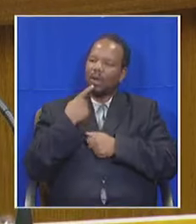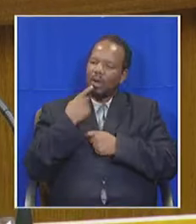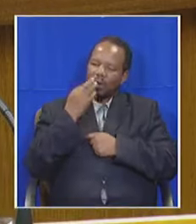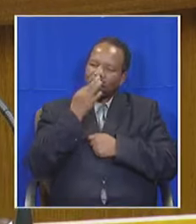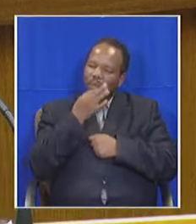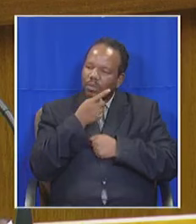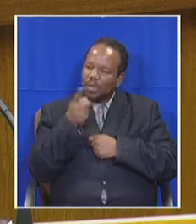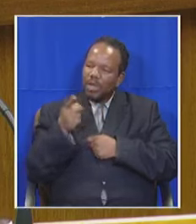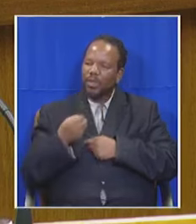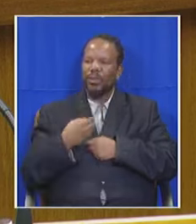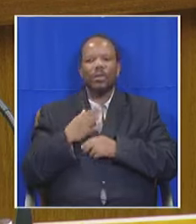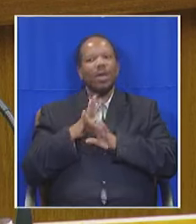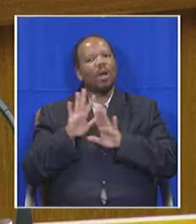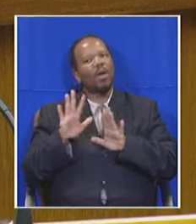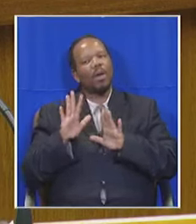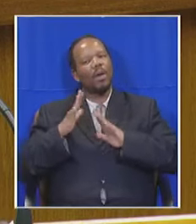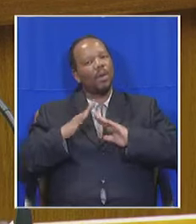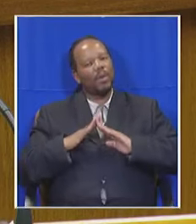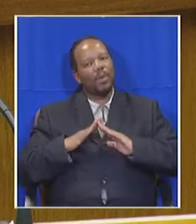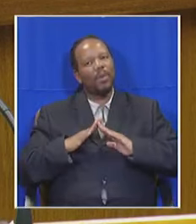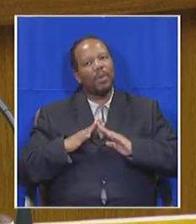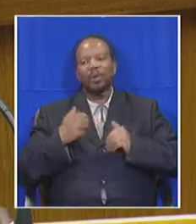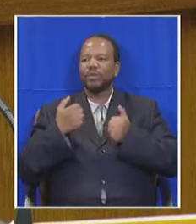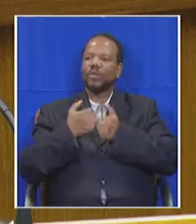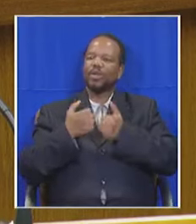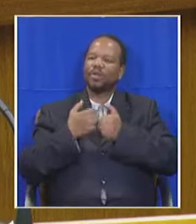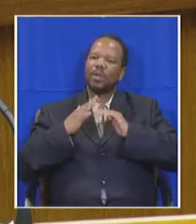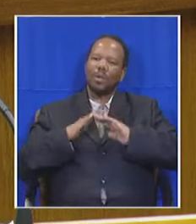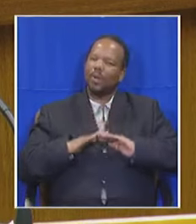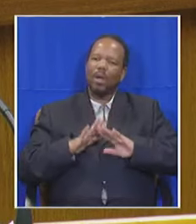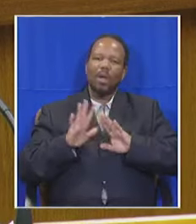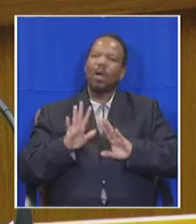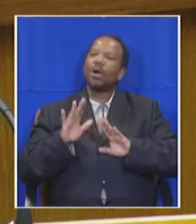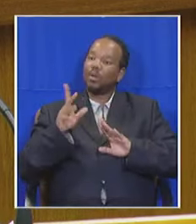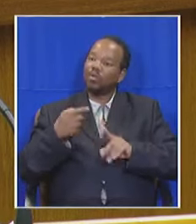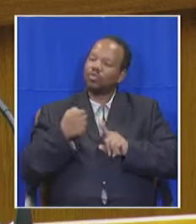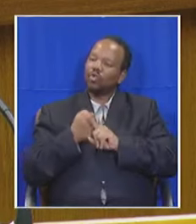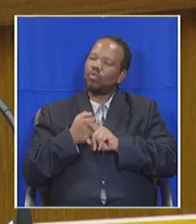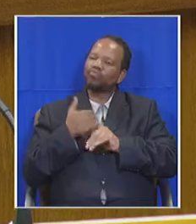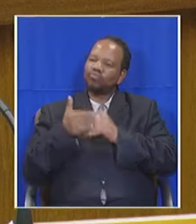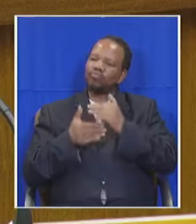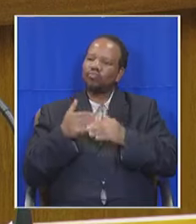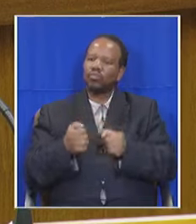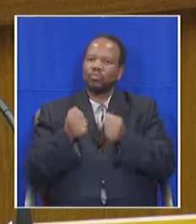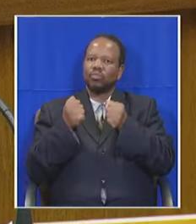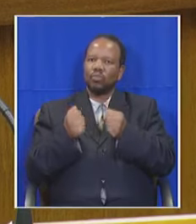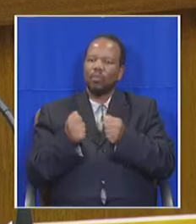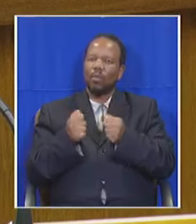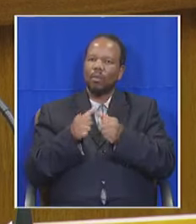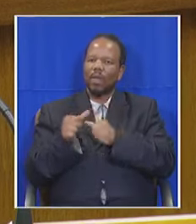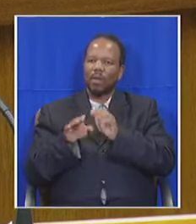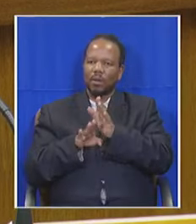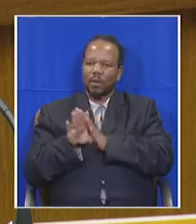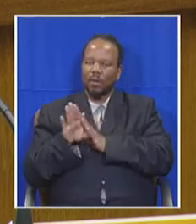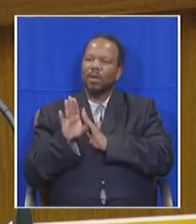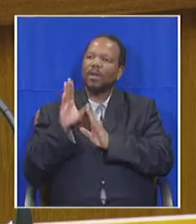don't give up and succumb to challenges. These challenges will make you stronger and better, a better person. There is a hope and